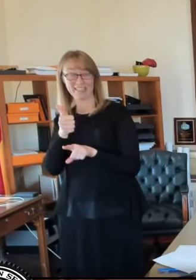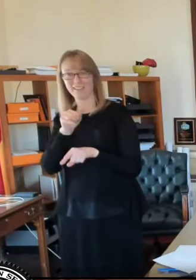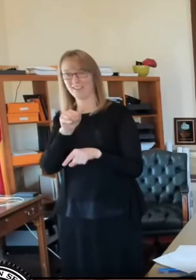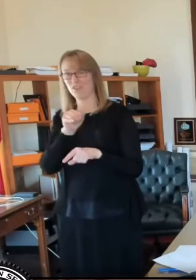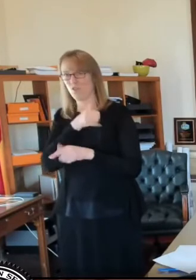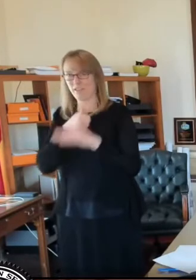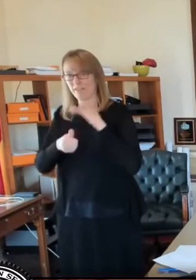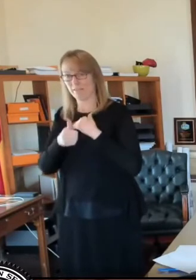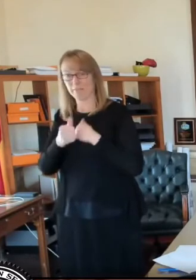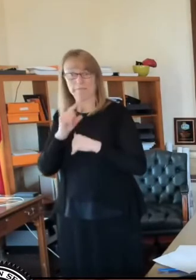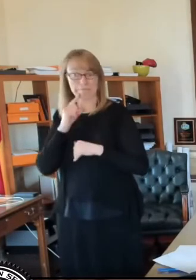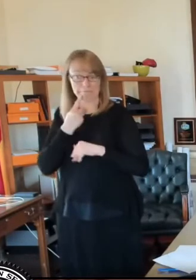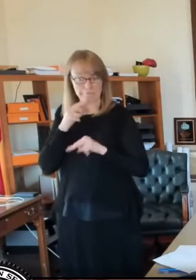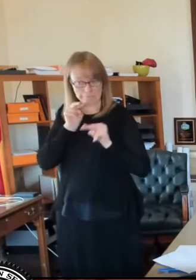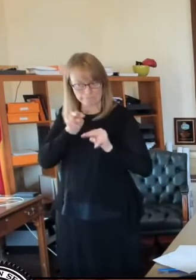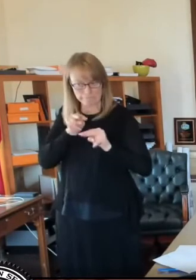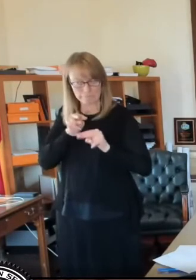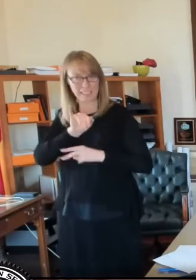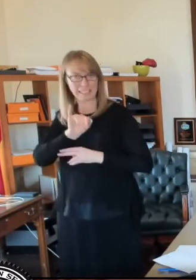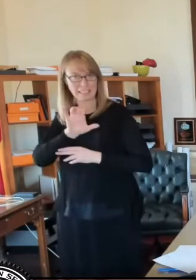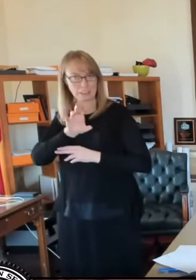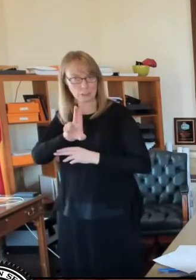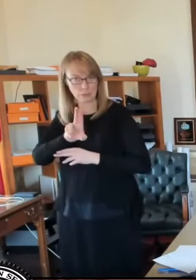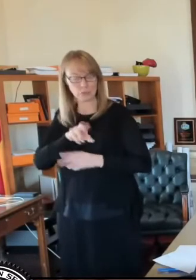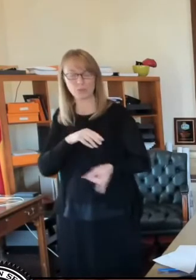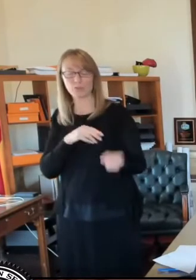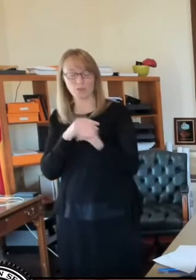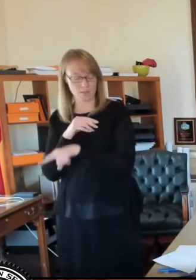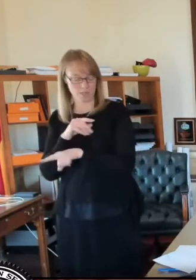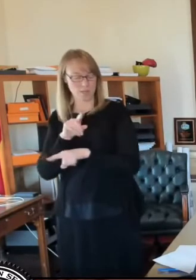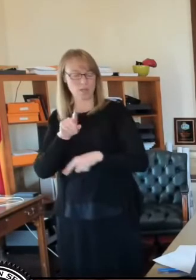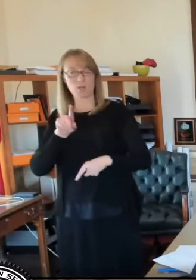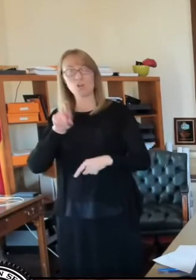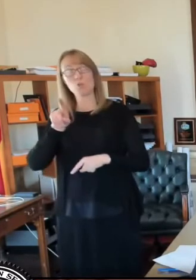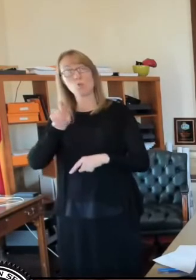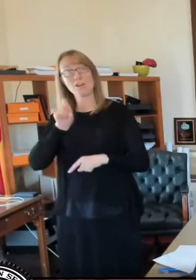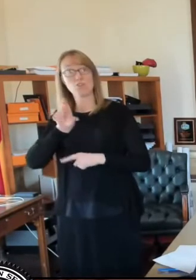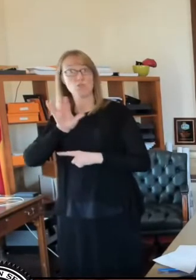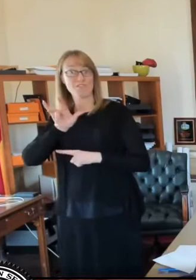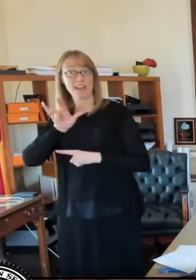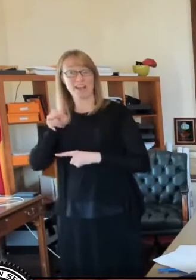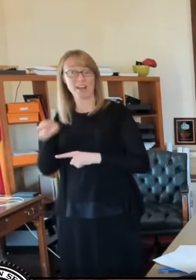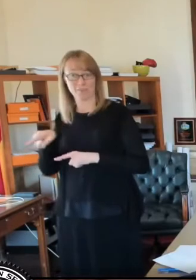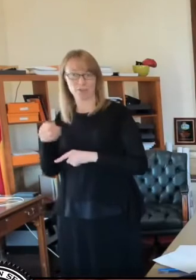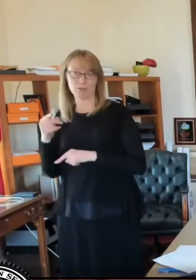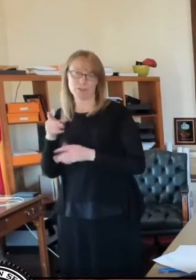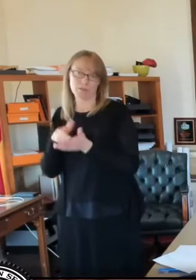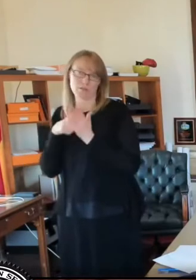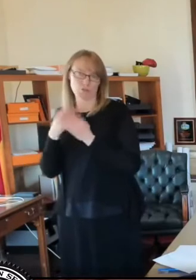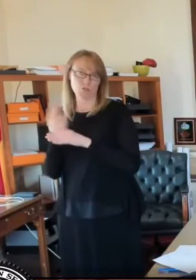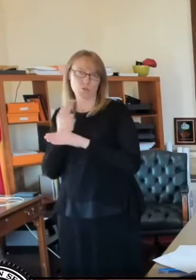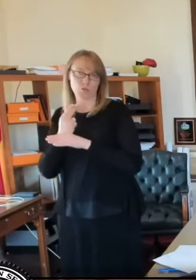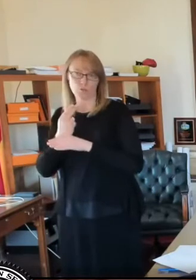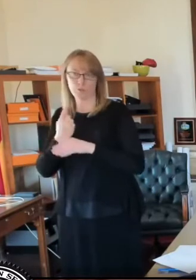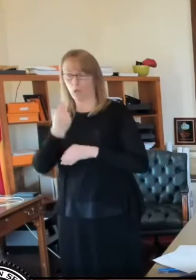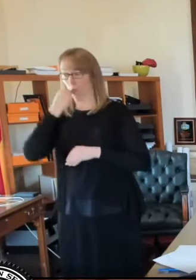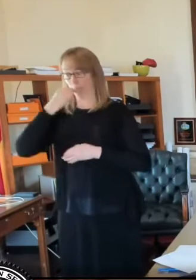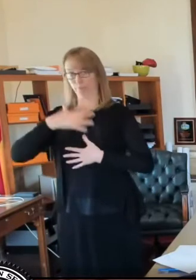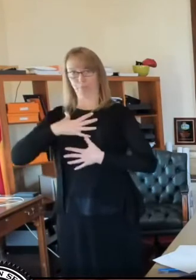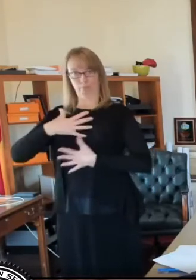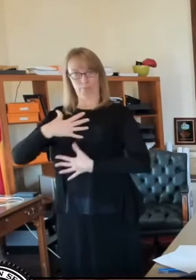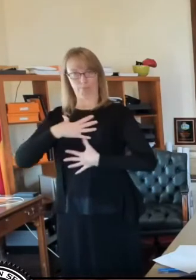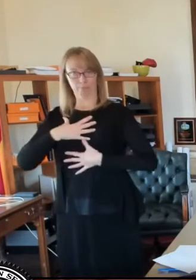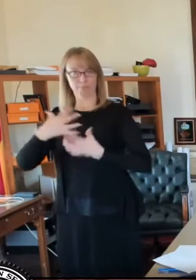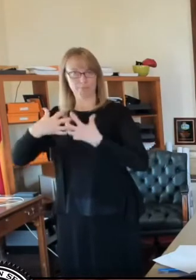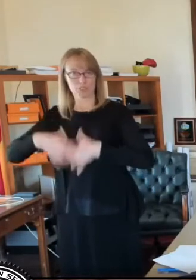admitted on Friday was 109. And again, that's a little bit less than what it has been. Number of